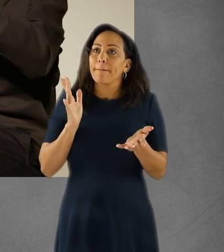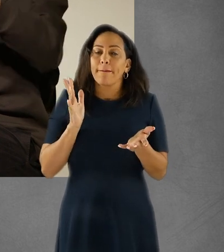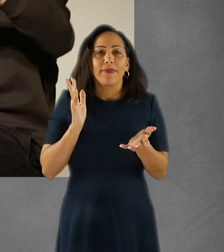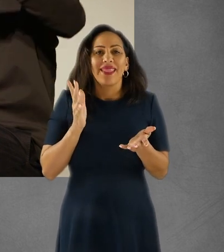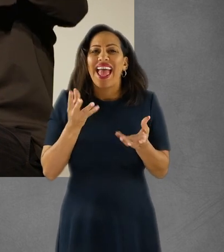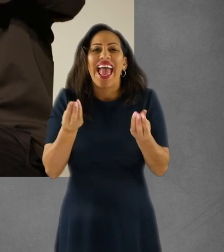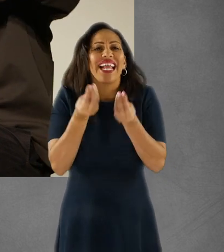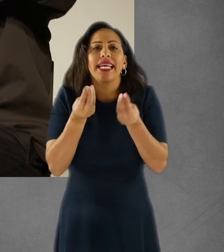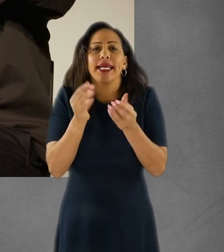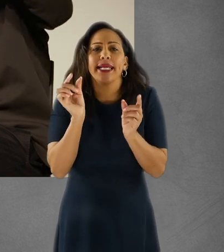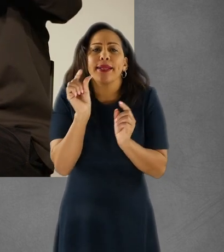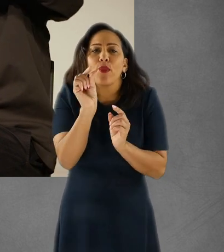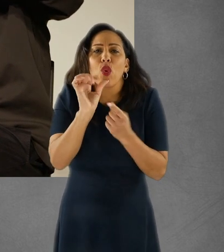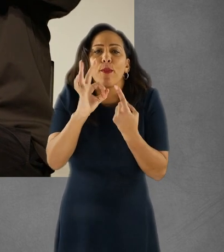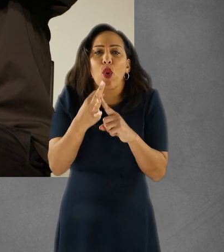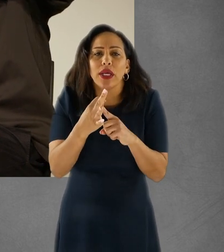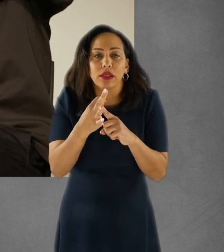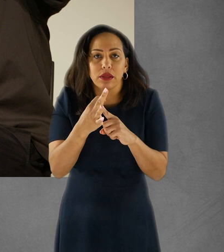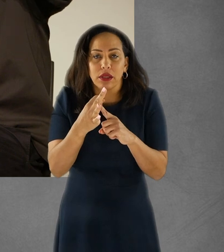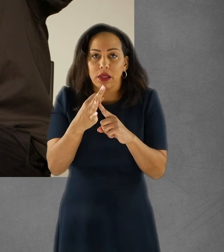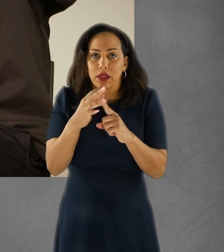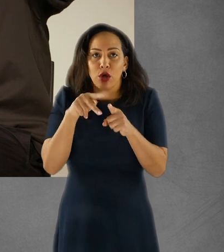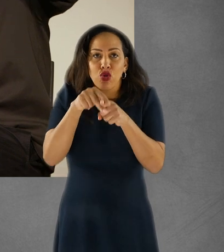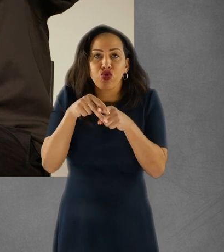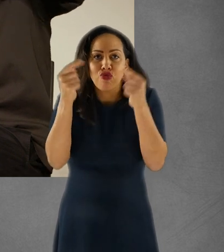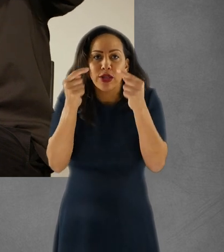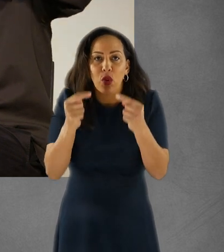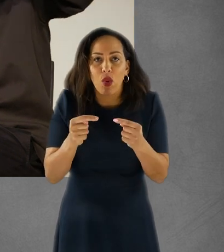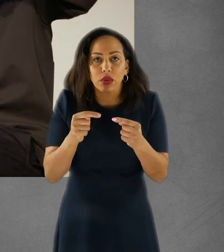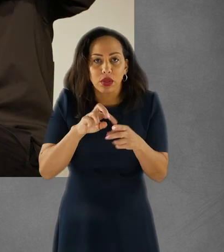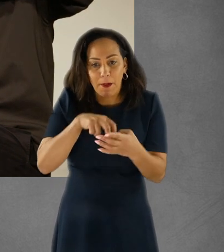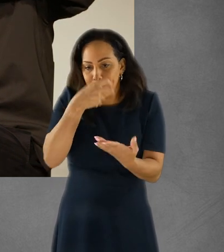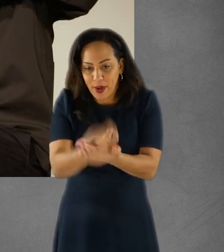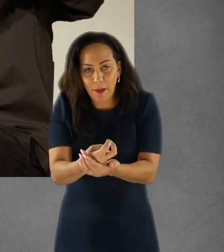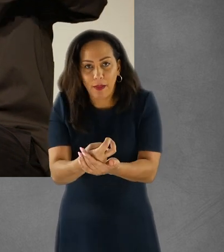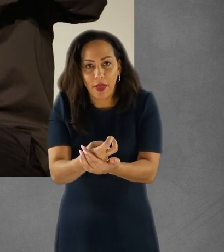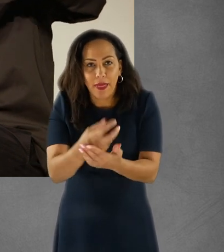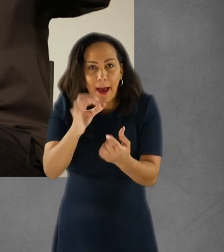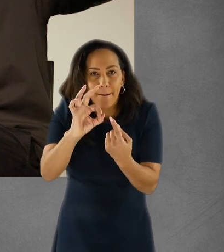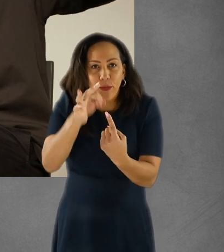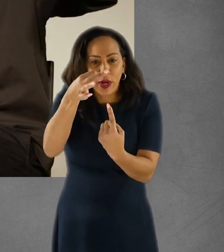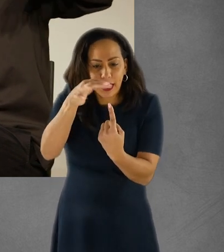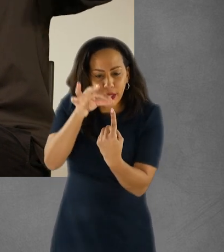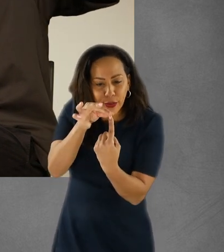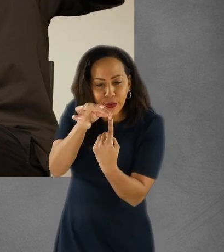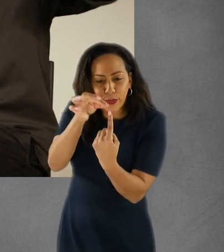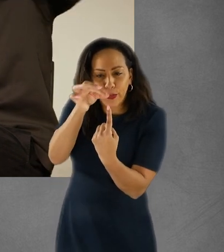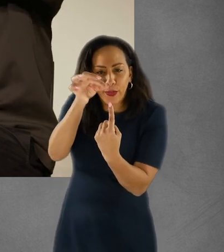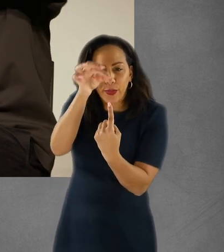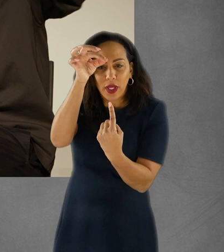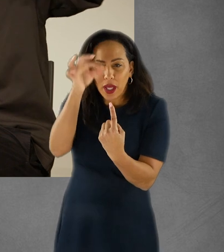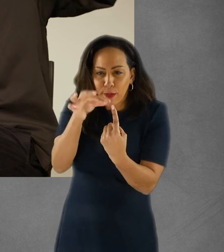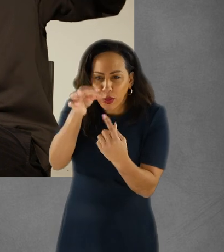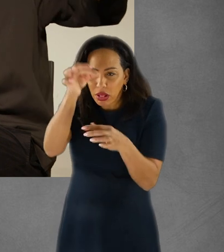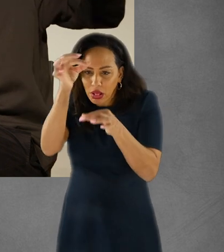the knockdown room, and to kind of pick up that little thread and to start kind of wiggling and pulling it around and to realize that it starts moving in